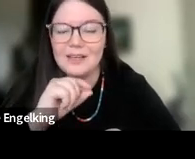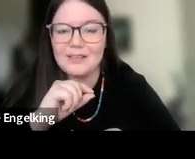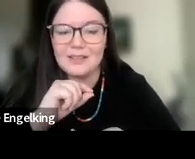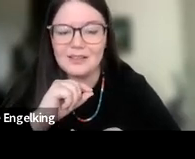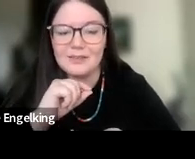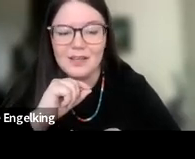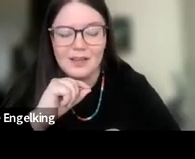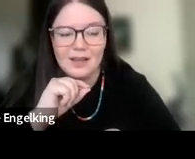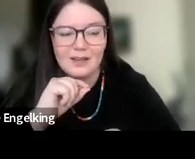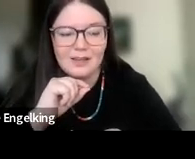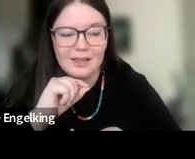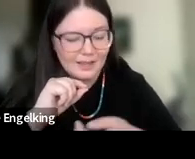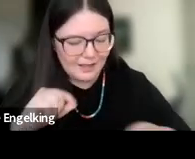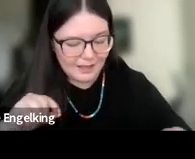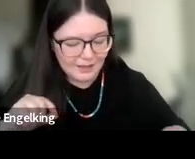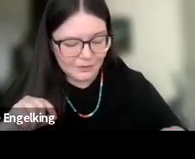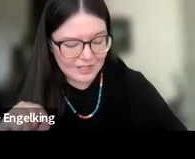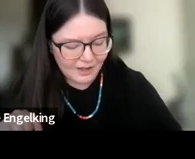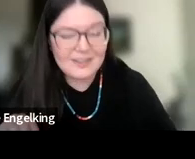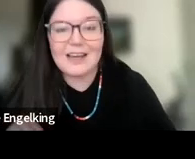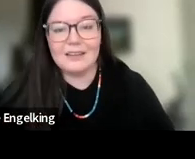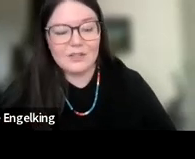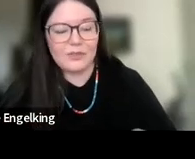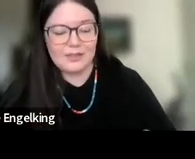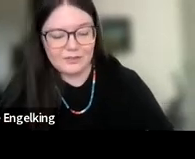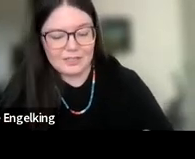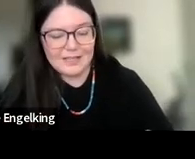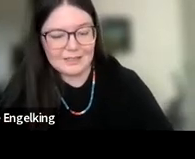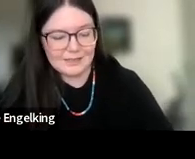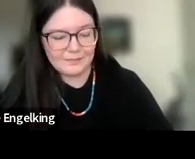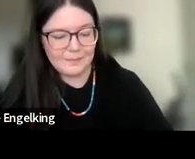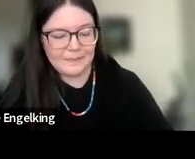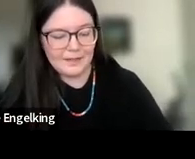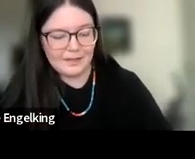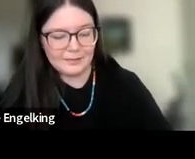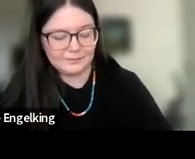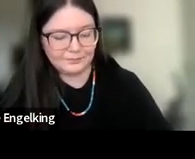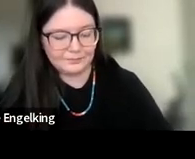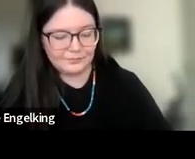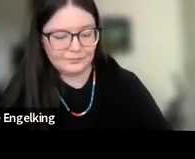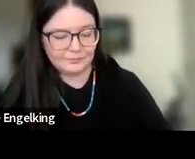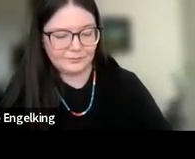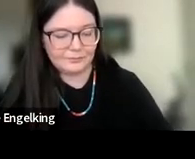And because of, we're just often not linked within different spaces. I